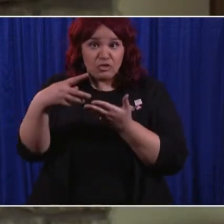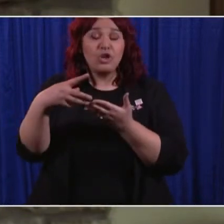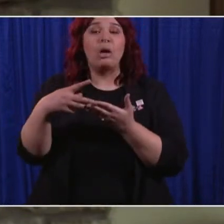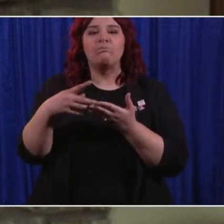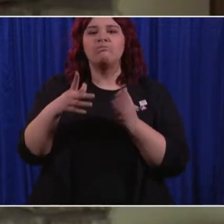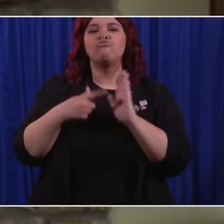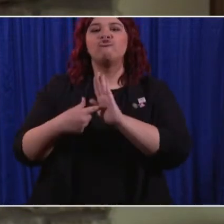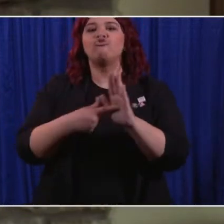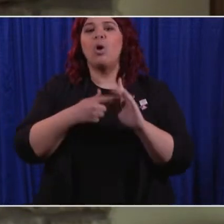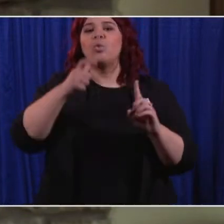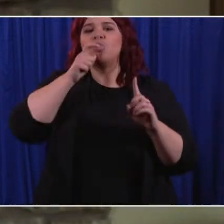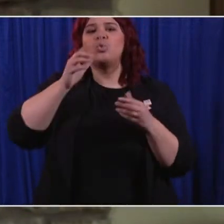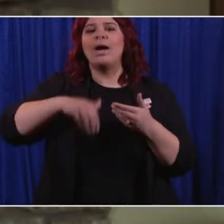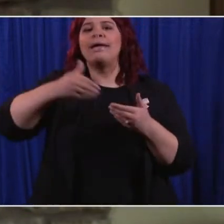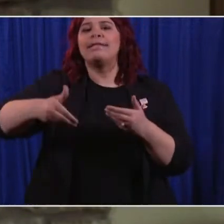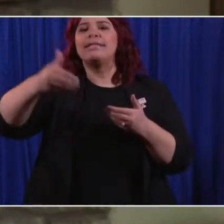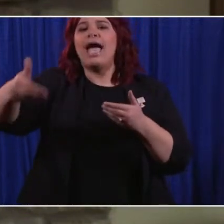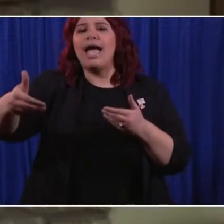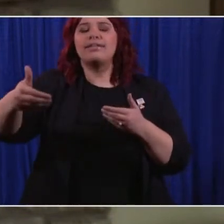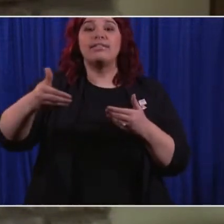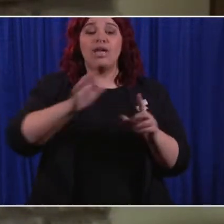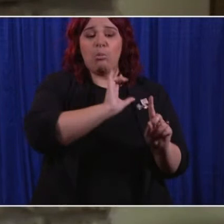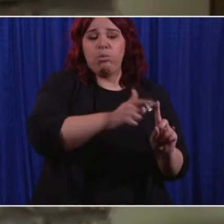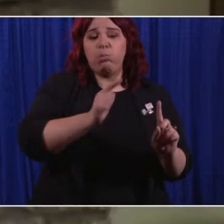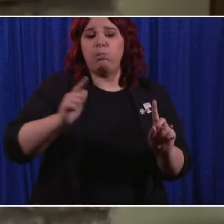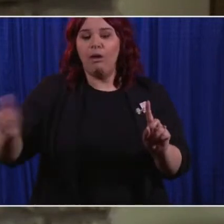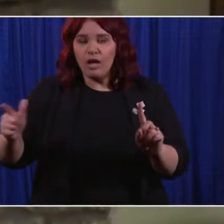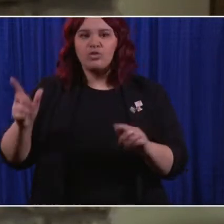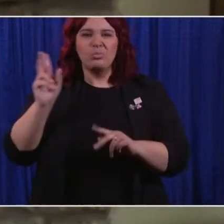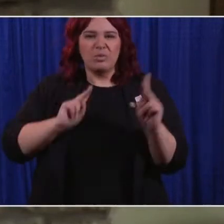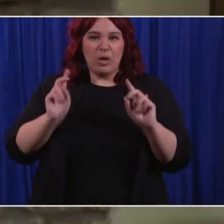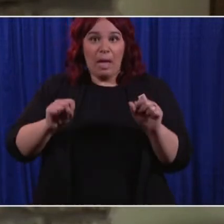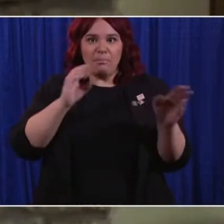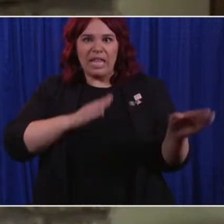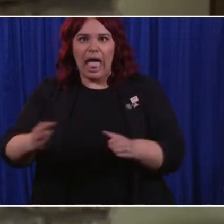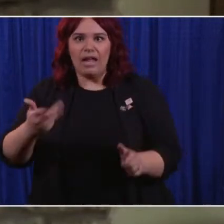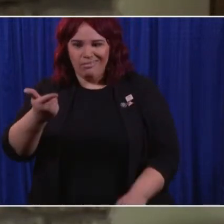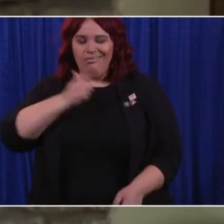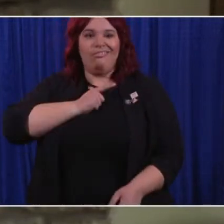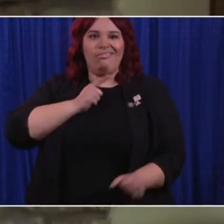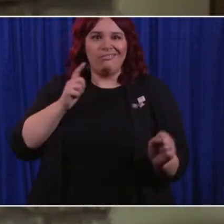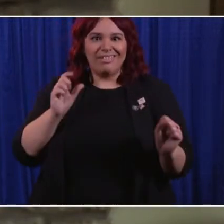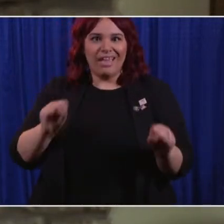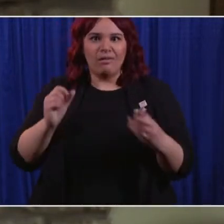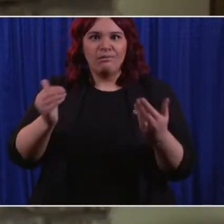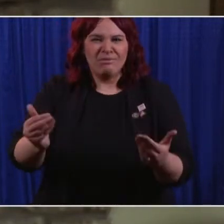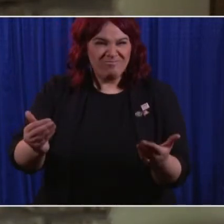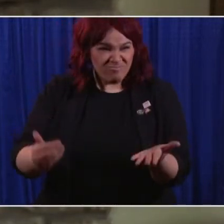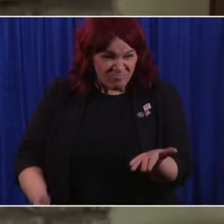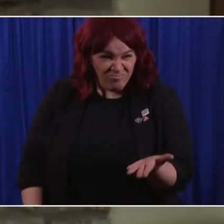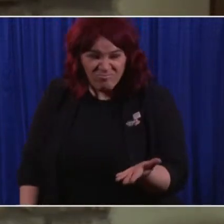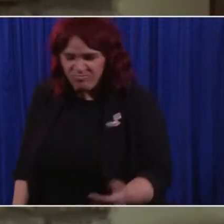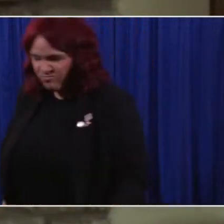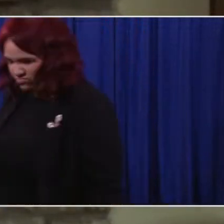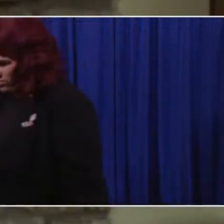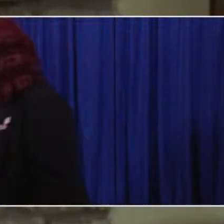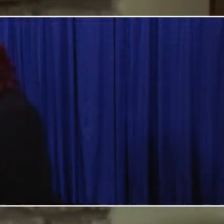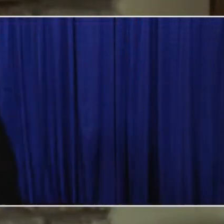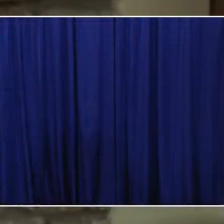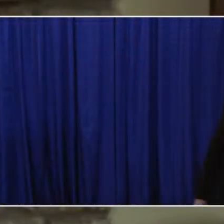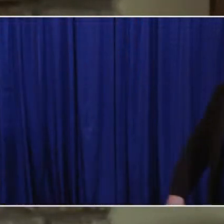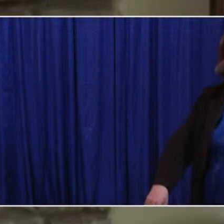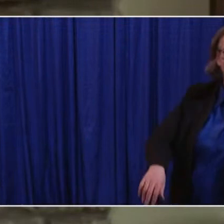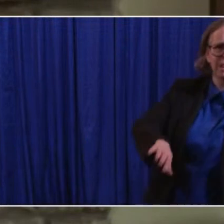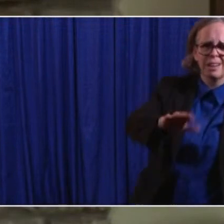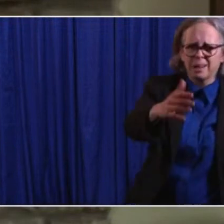you. Kevin, good question. I actually had a conversation with one of the mayors today, several mayors